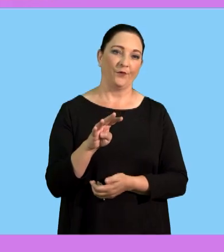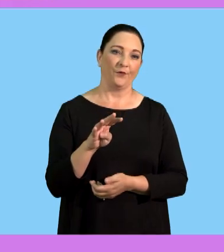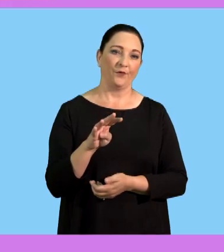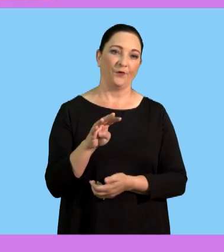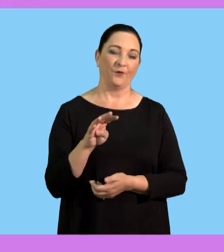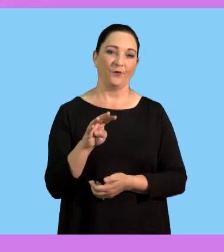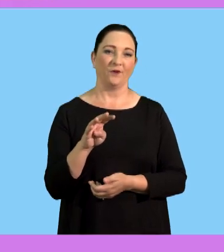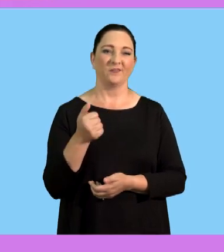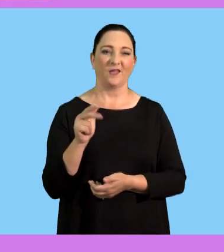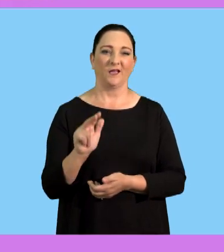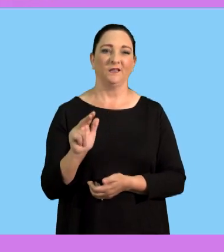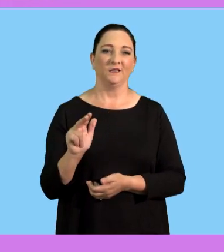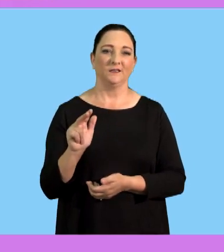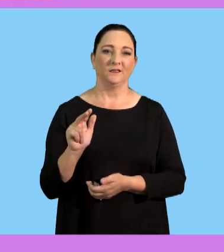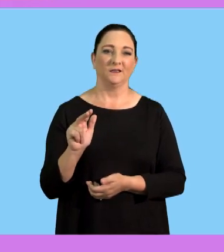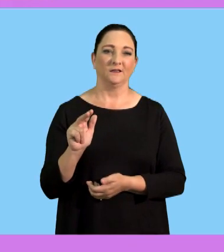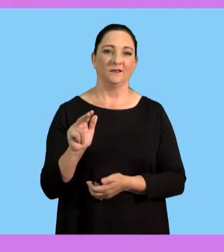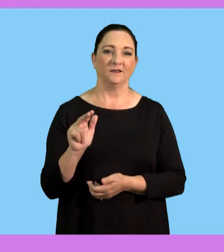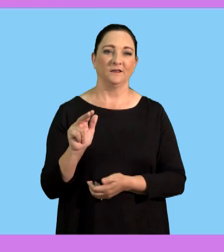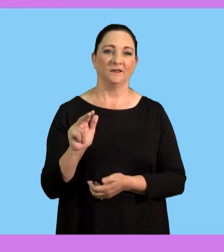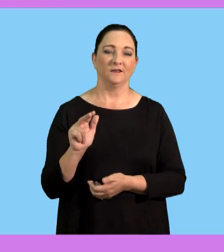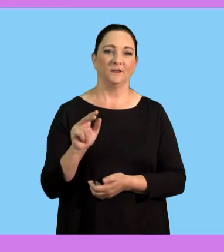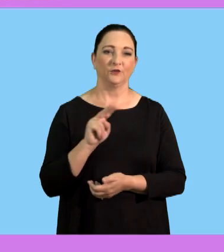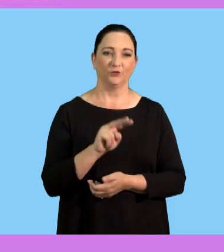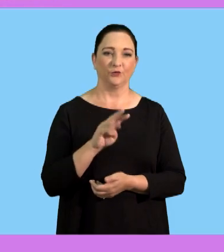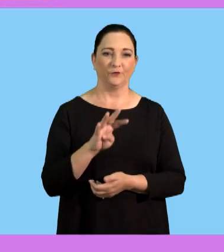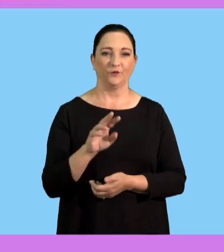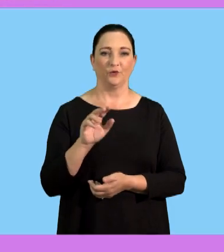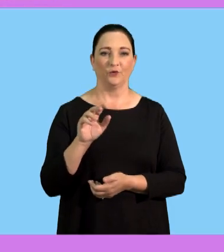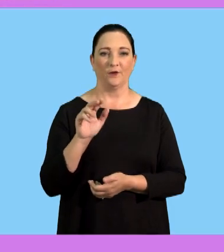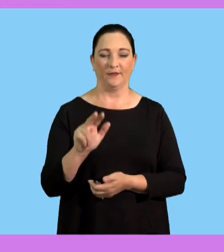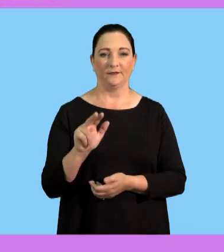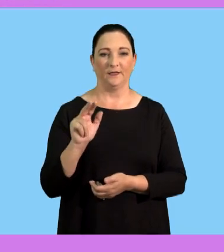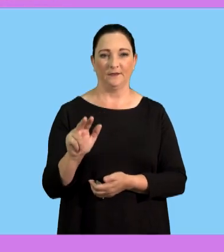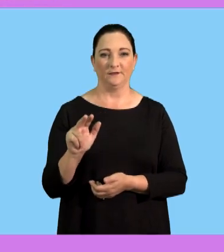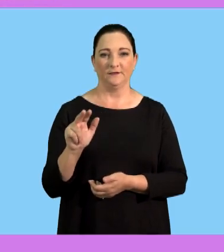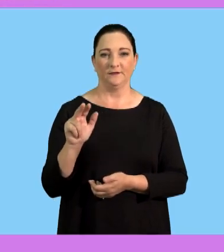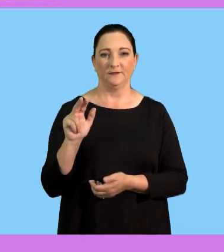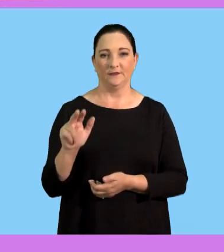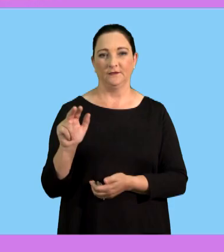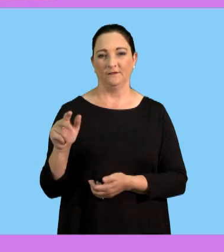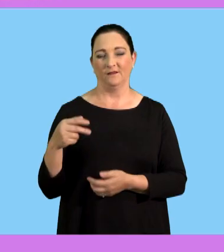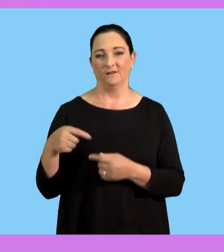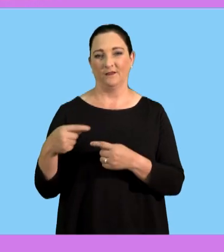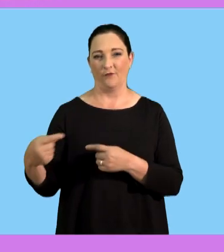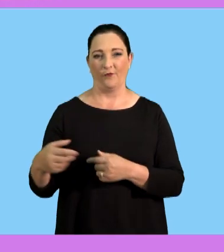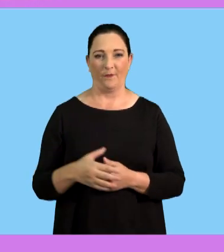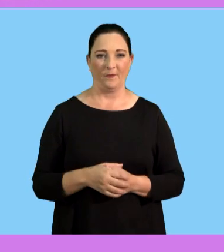0.24, and then this 8 repeats itself. It's 2, 4, 6, 7, 8, 8.